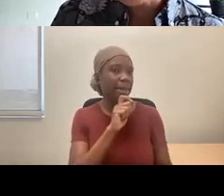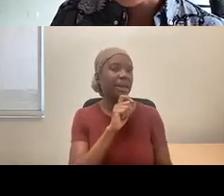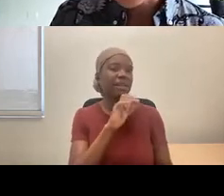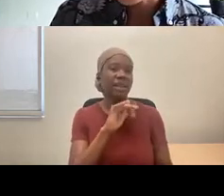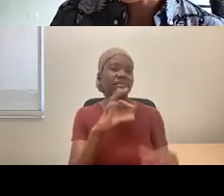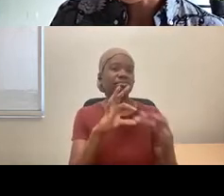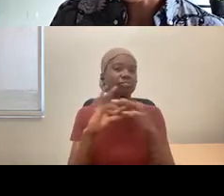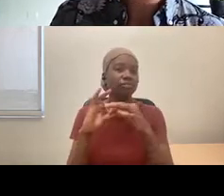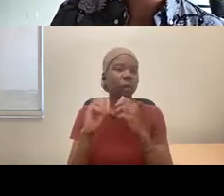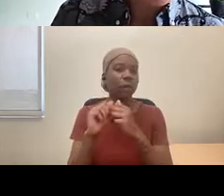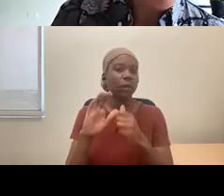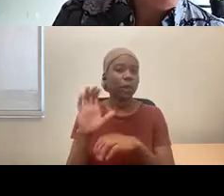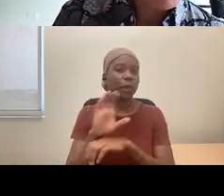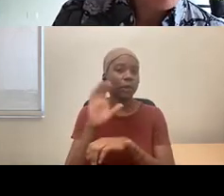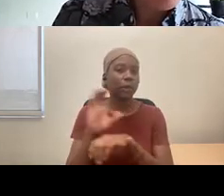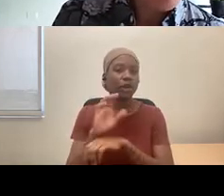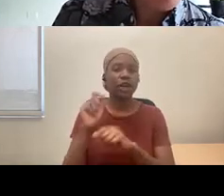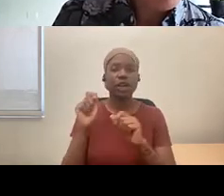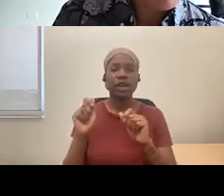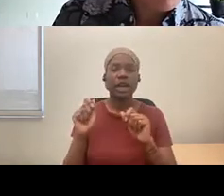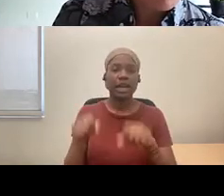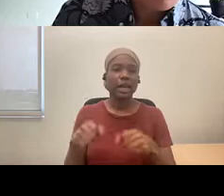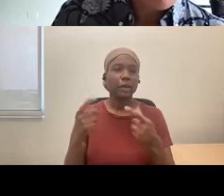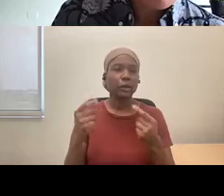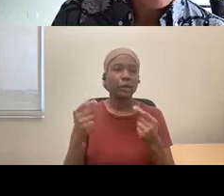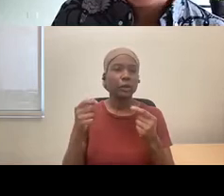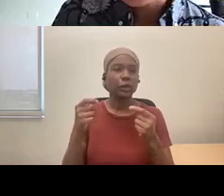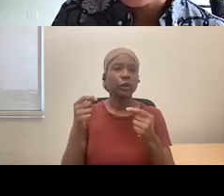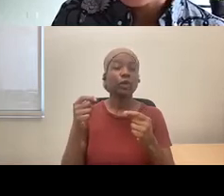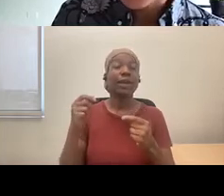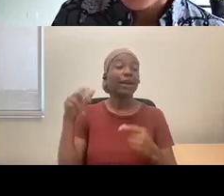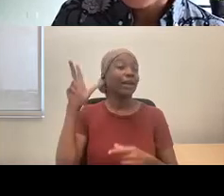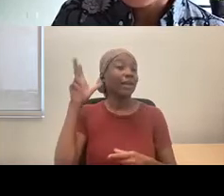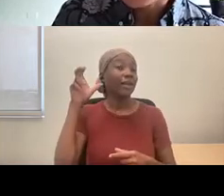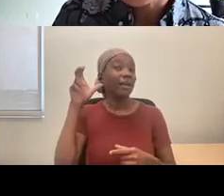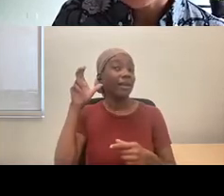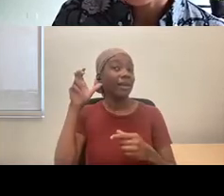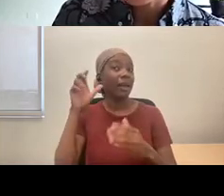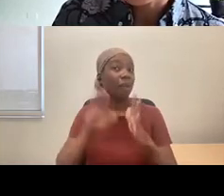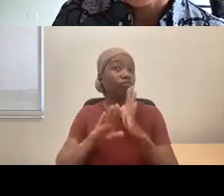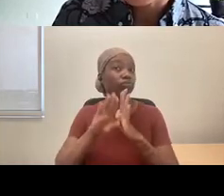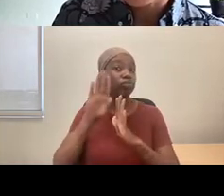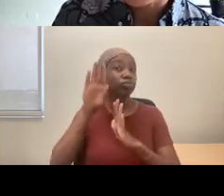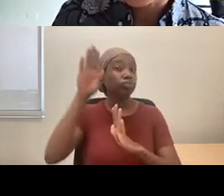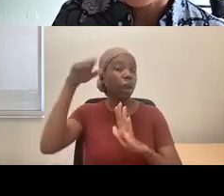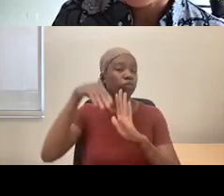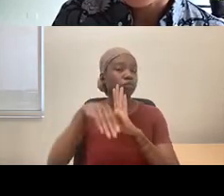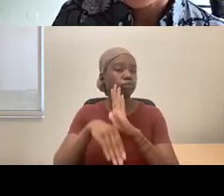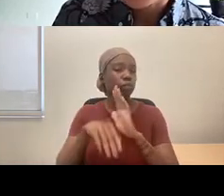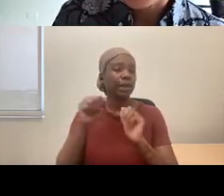computer and adjust the volume at which it's listening. So this is my internal